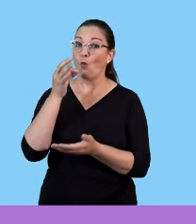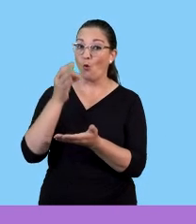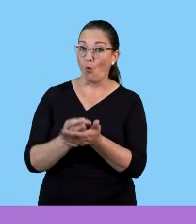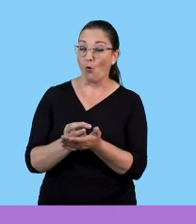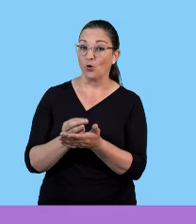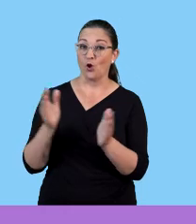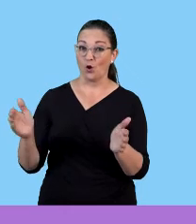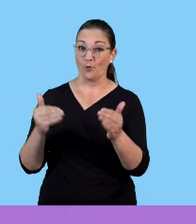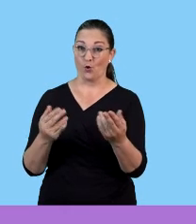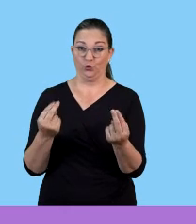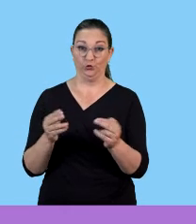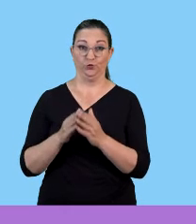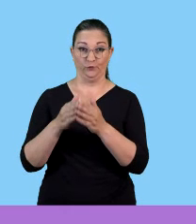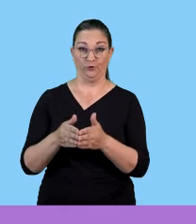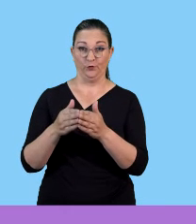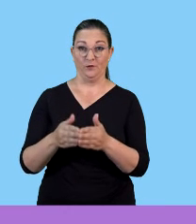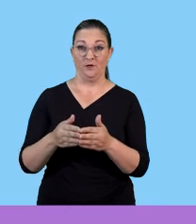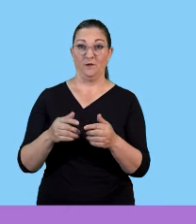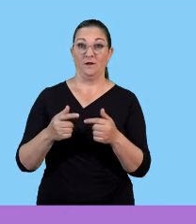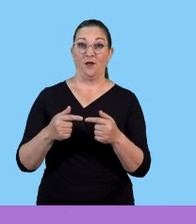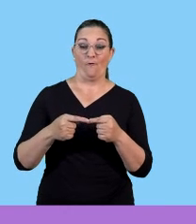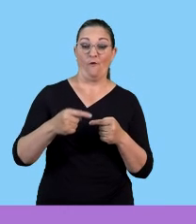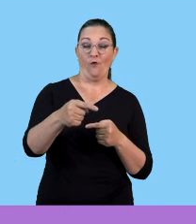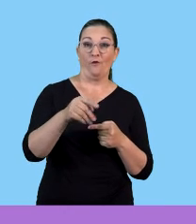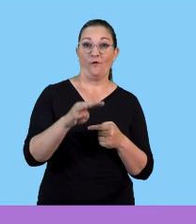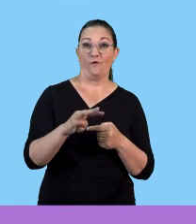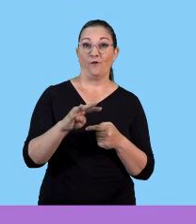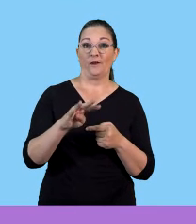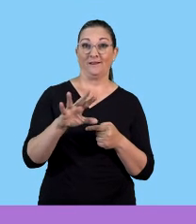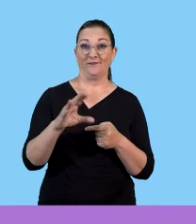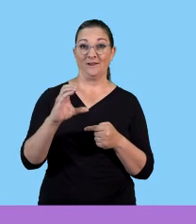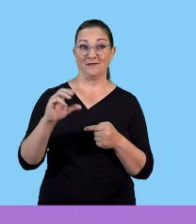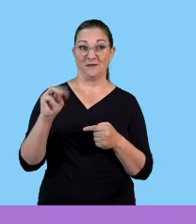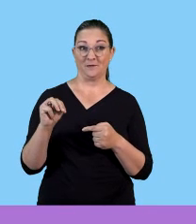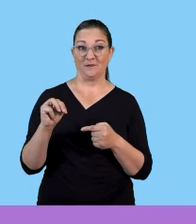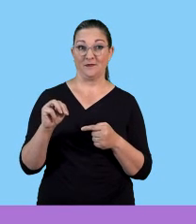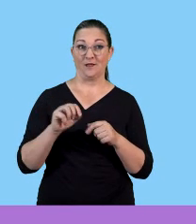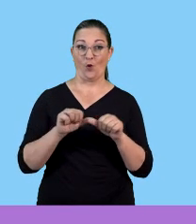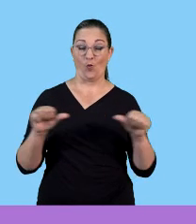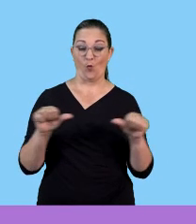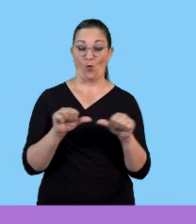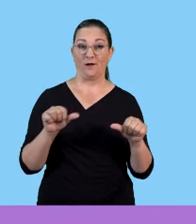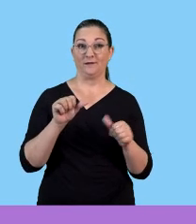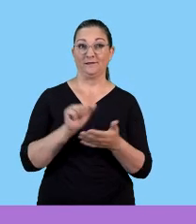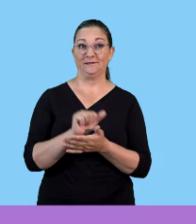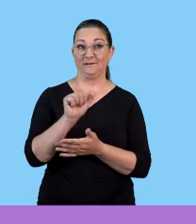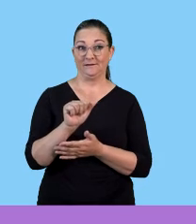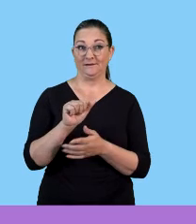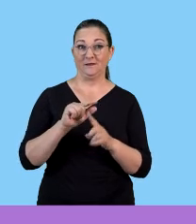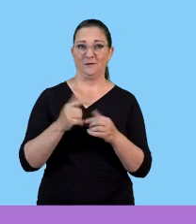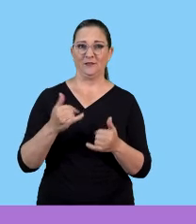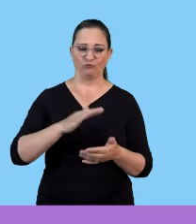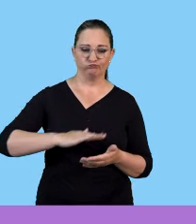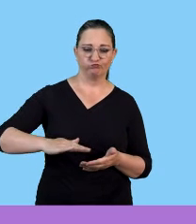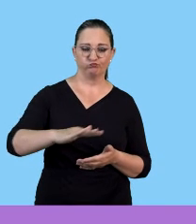45 centimeters long and 16 centimeters wide. All right. Question A, if the surface area